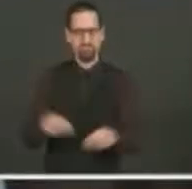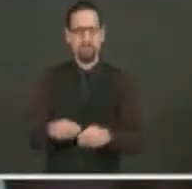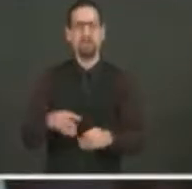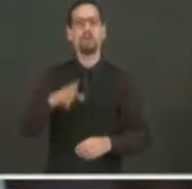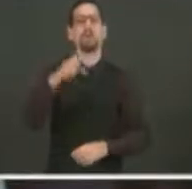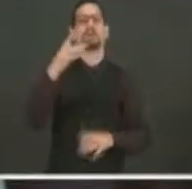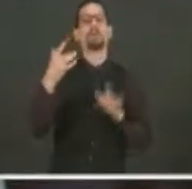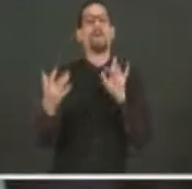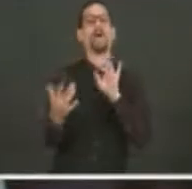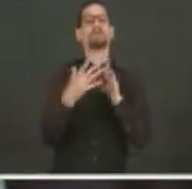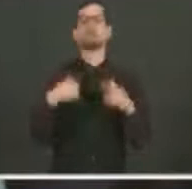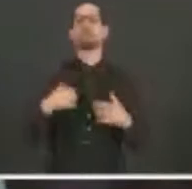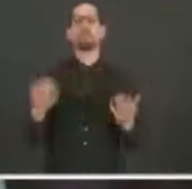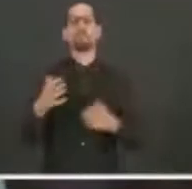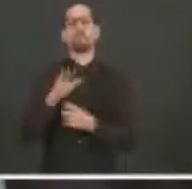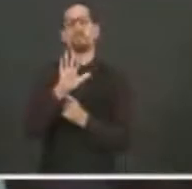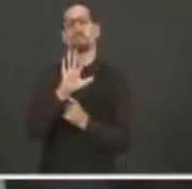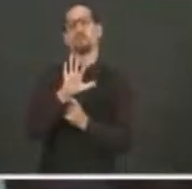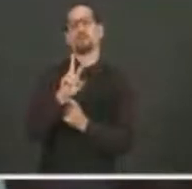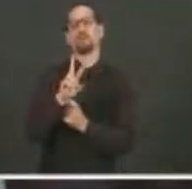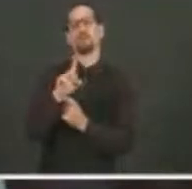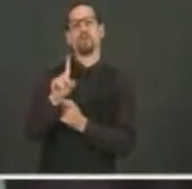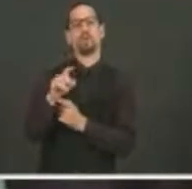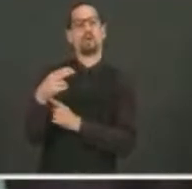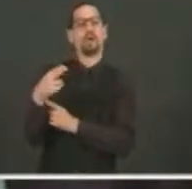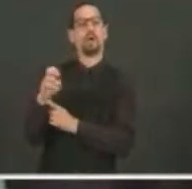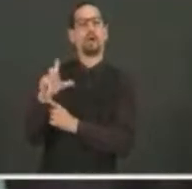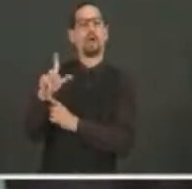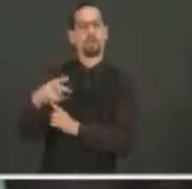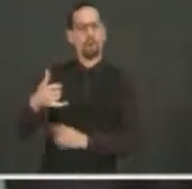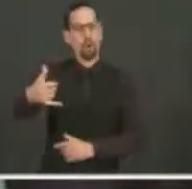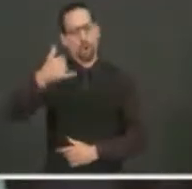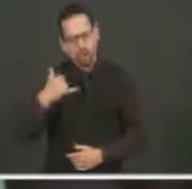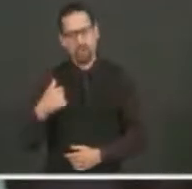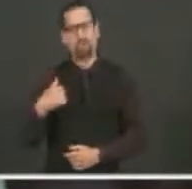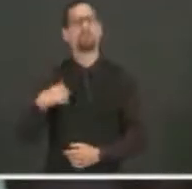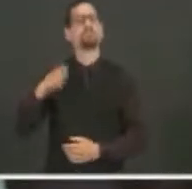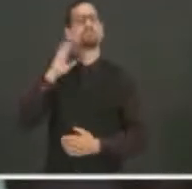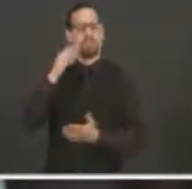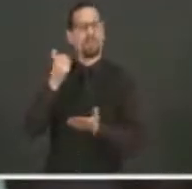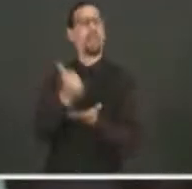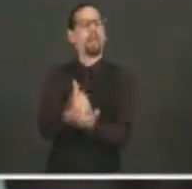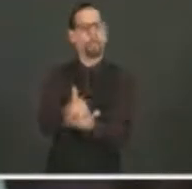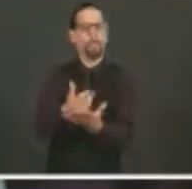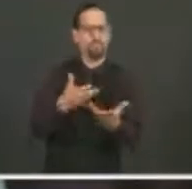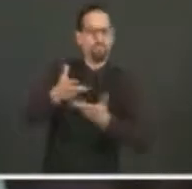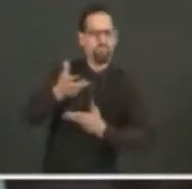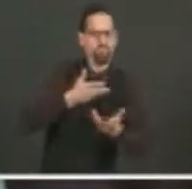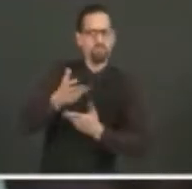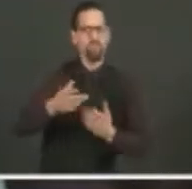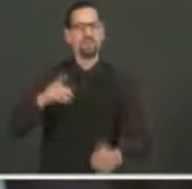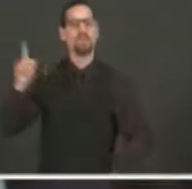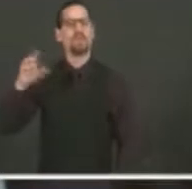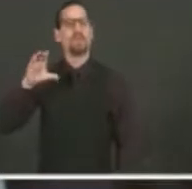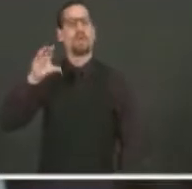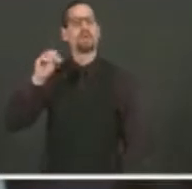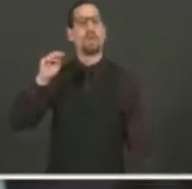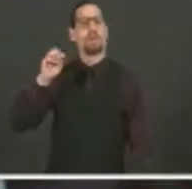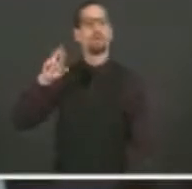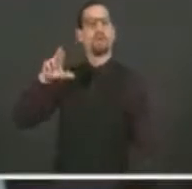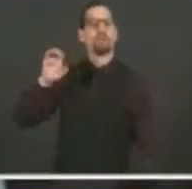521-HELP. Someone will answer the phone, and they'll listen to you. Call the Department of Health. Go on the Reopening